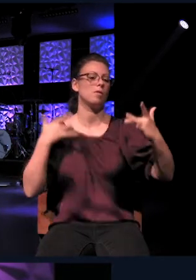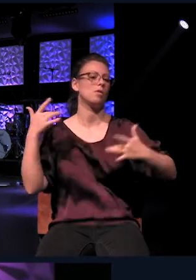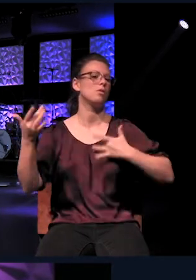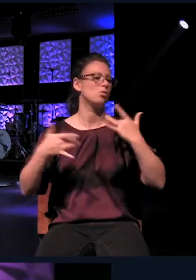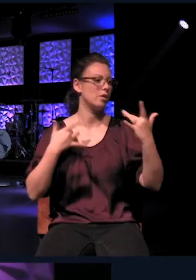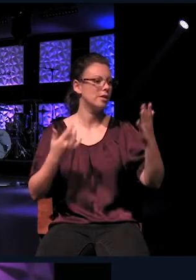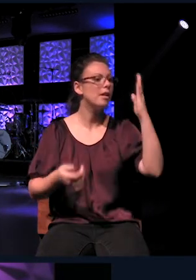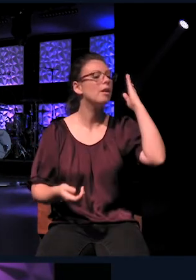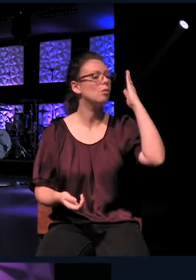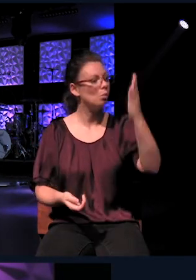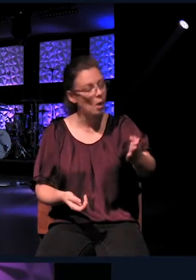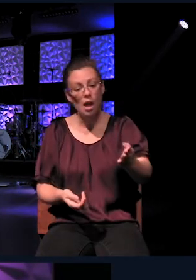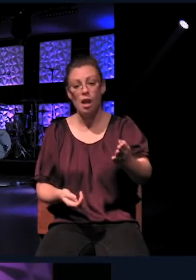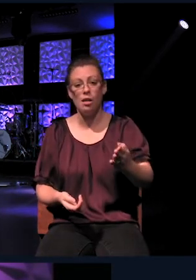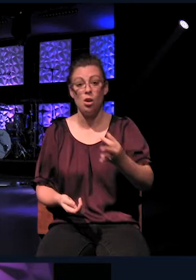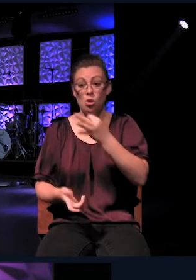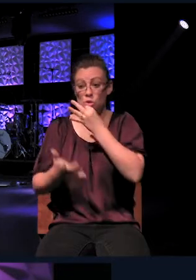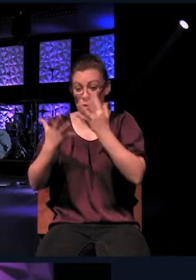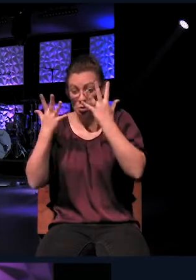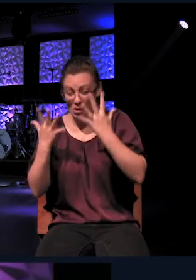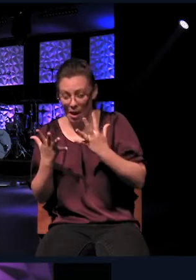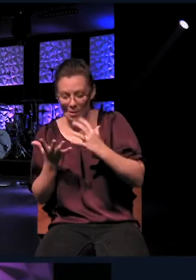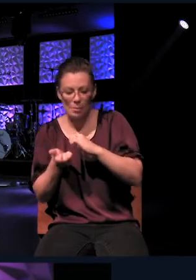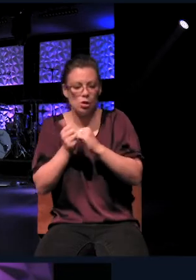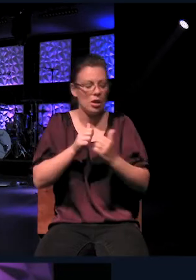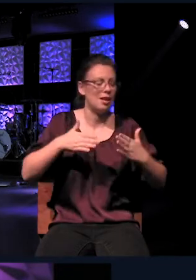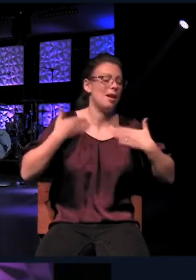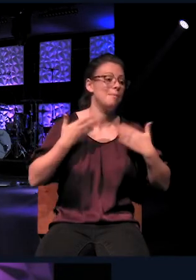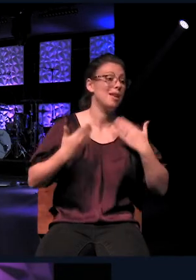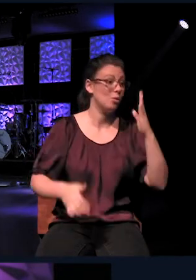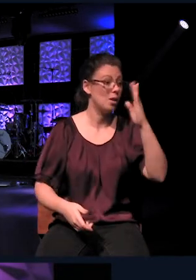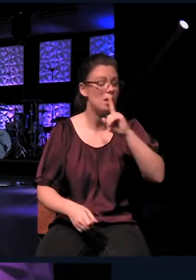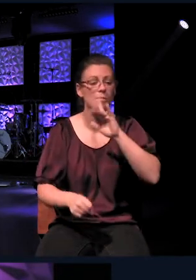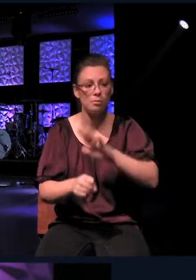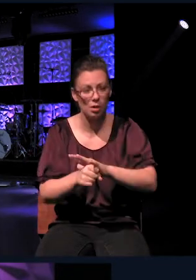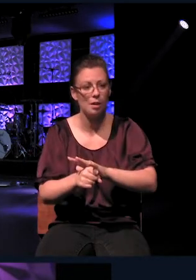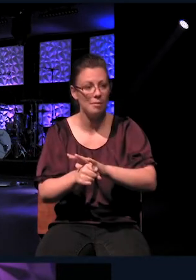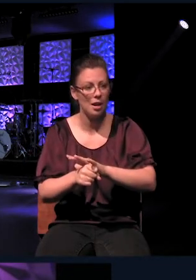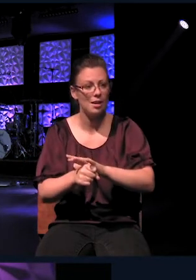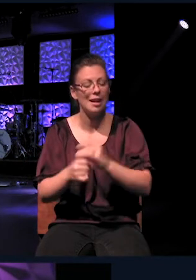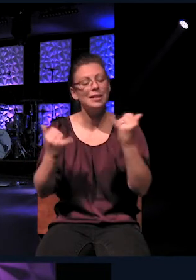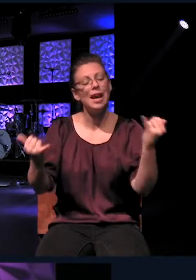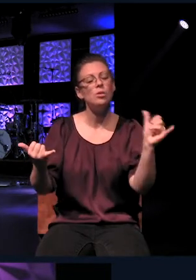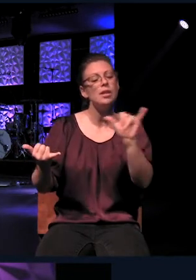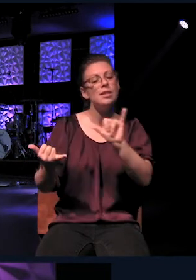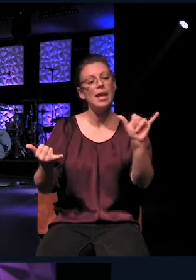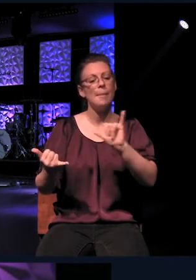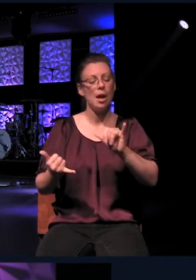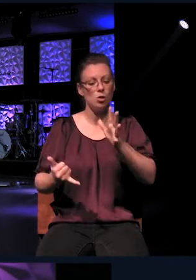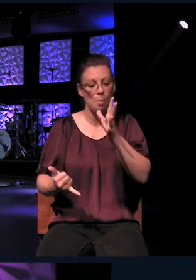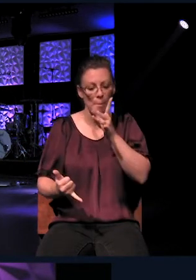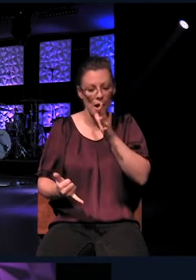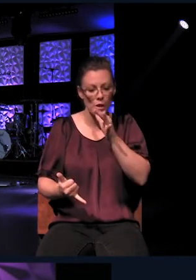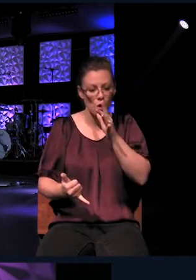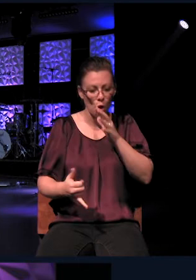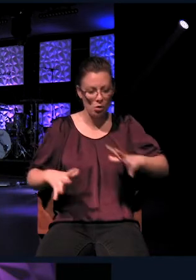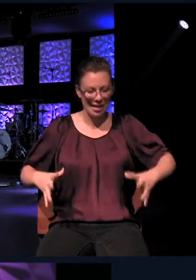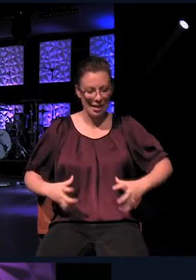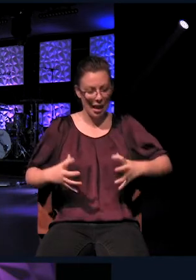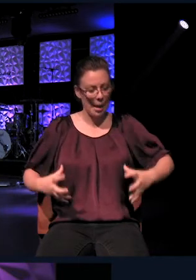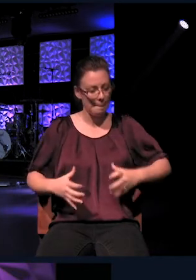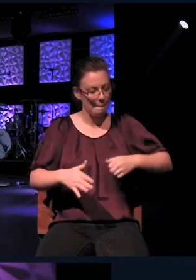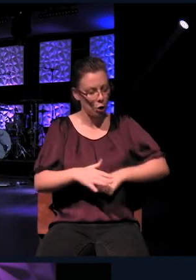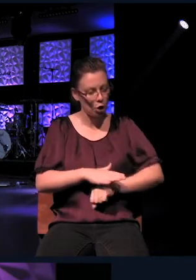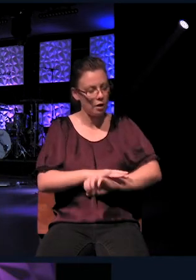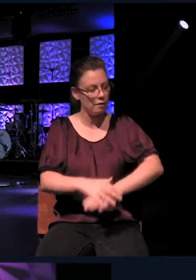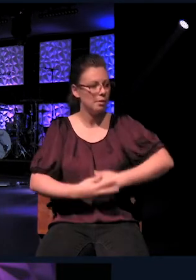joy. It will be like a woman suffering the pains of labor. When her child is born, her anguish gives way to joy because she